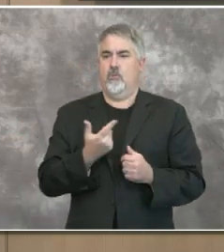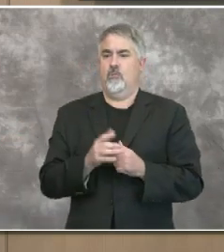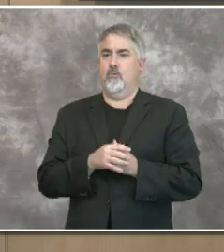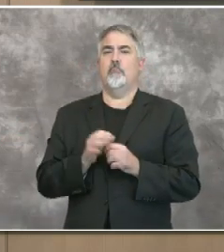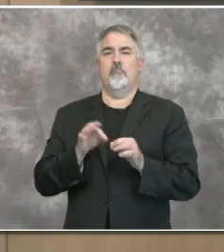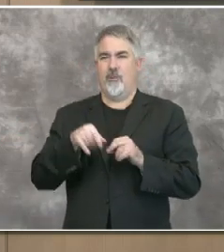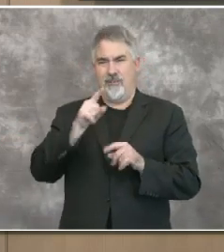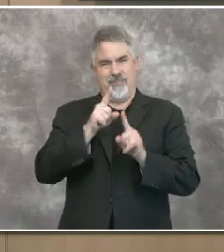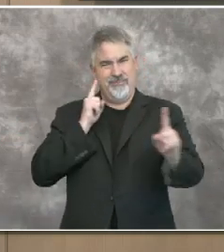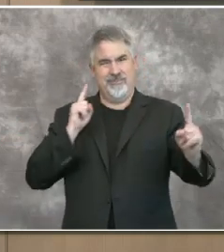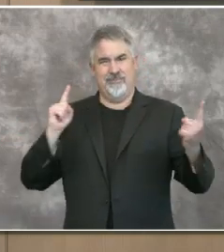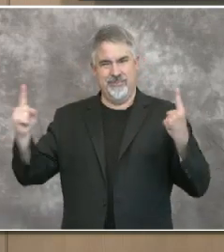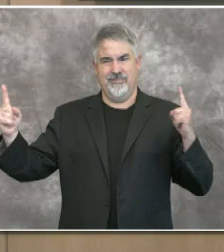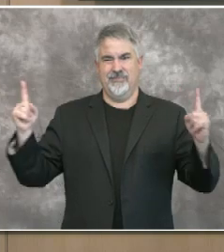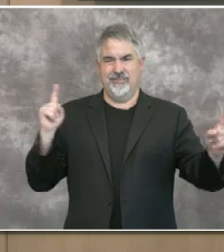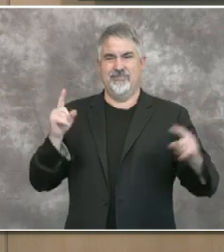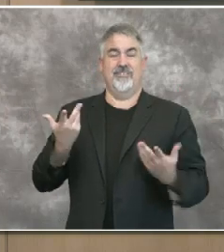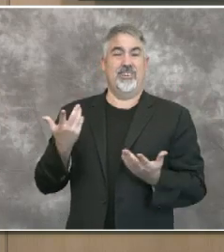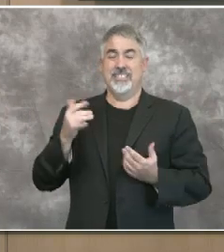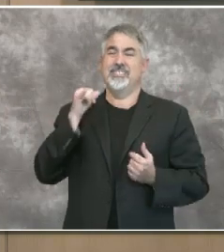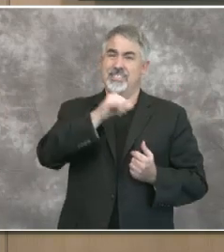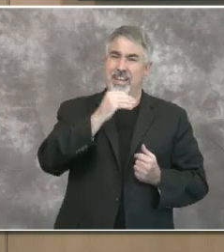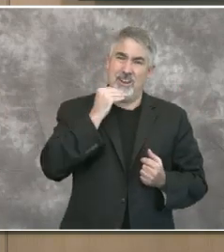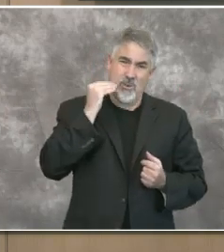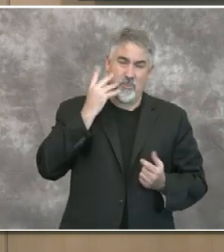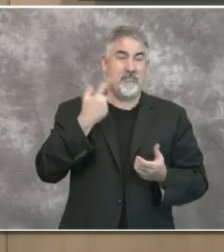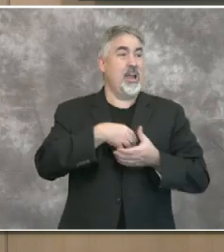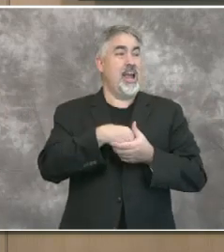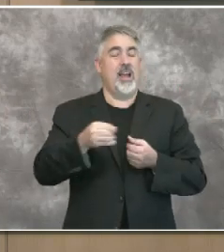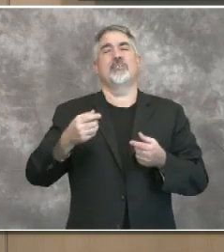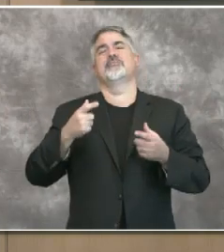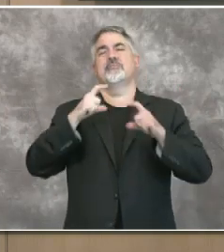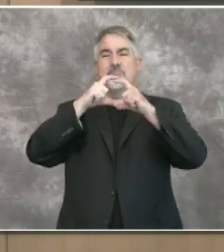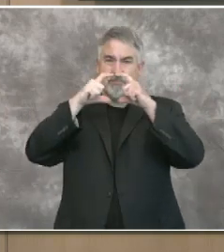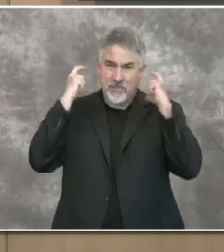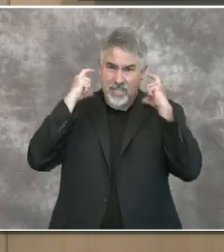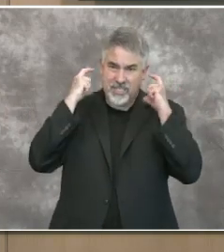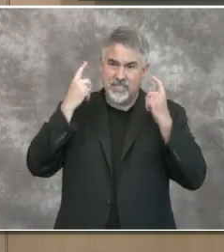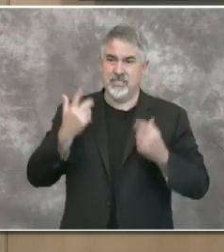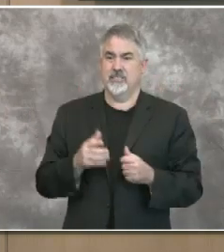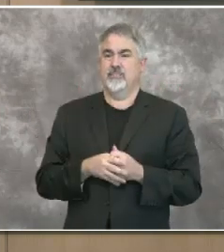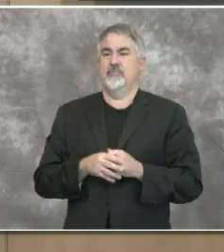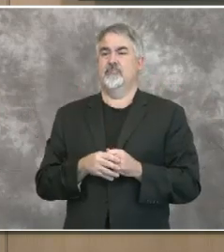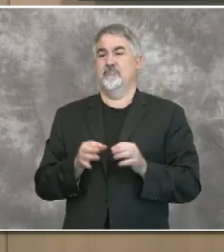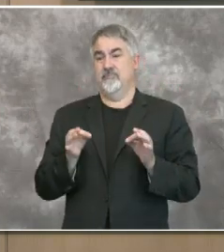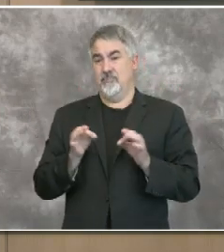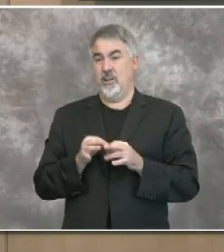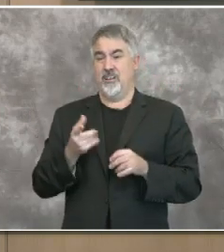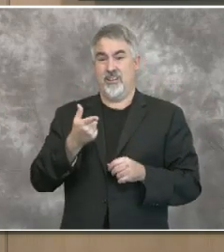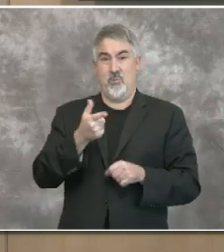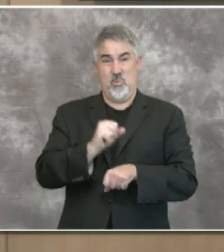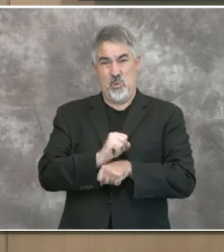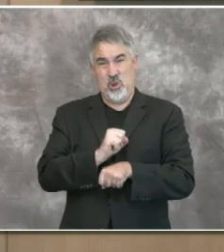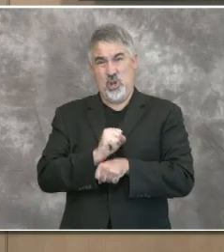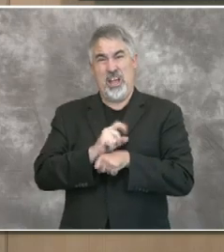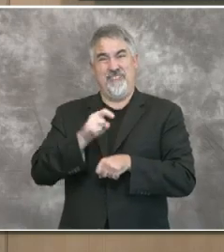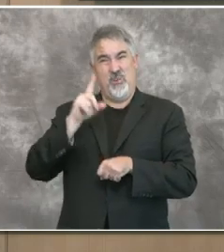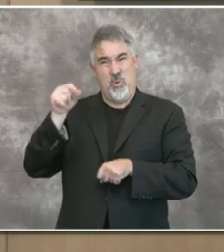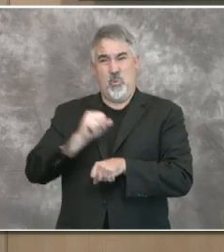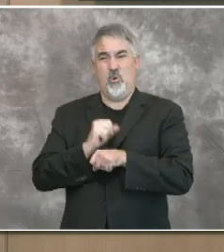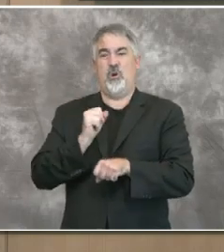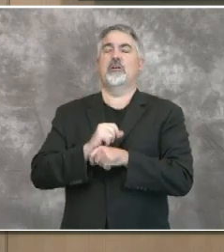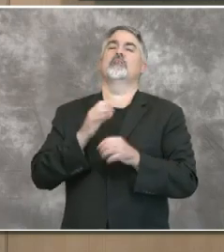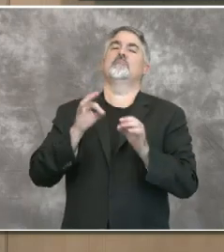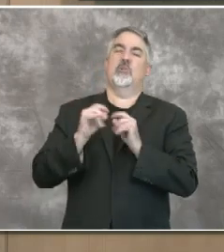at home, should only conduct essential business. If they're an essential worker, take precautions with social distancing in